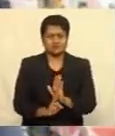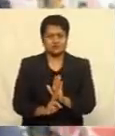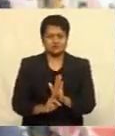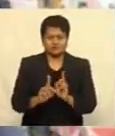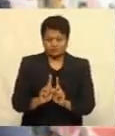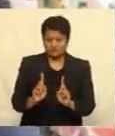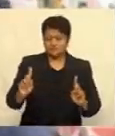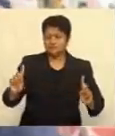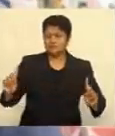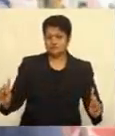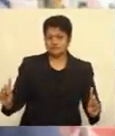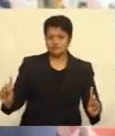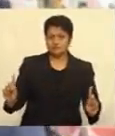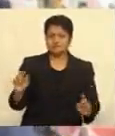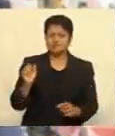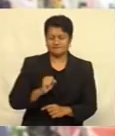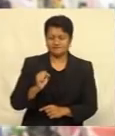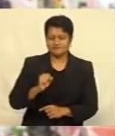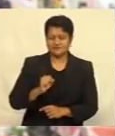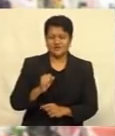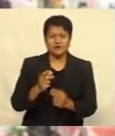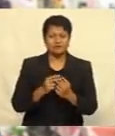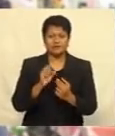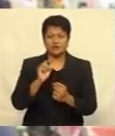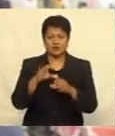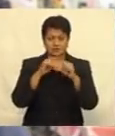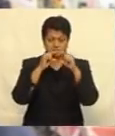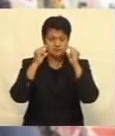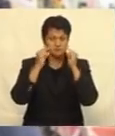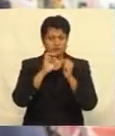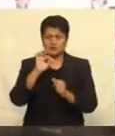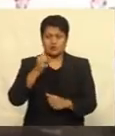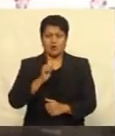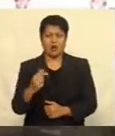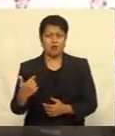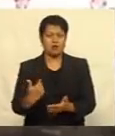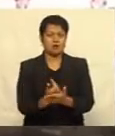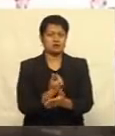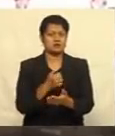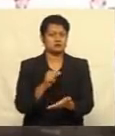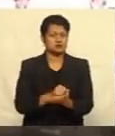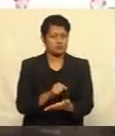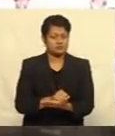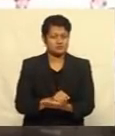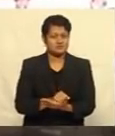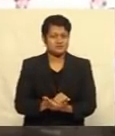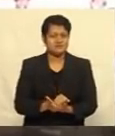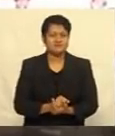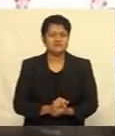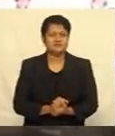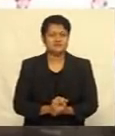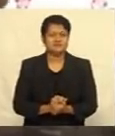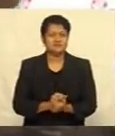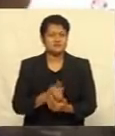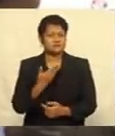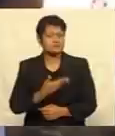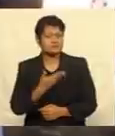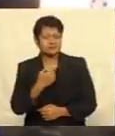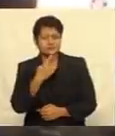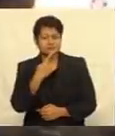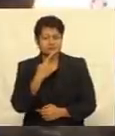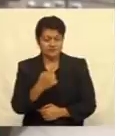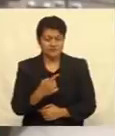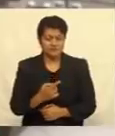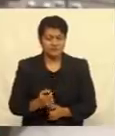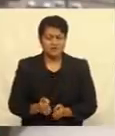2 meters, and yes, without the mask, most of the shops are not allowing anyone inside. Patel says essential service providers